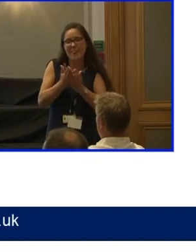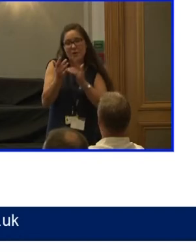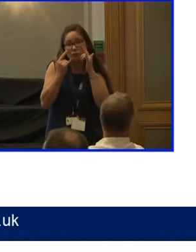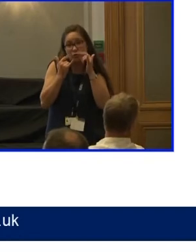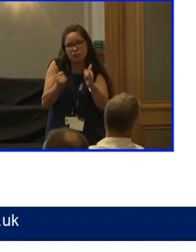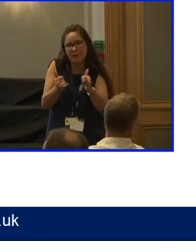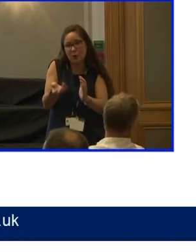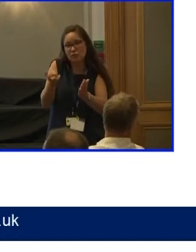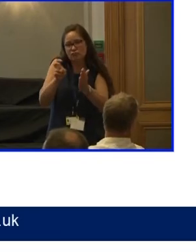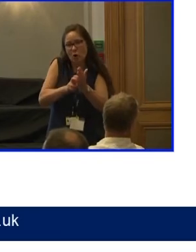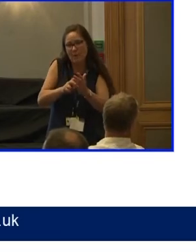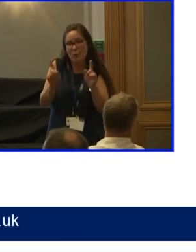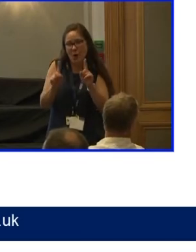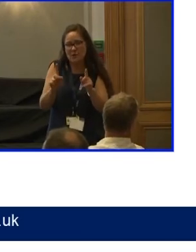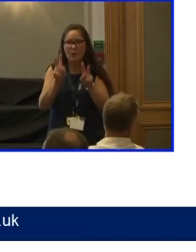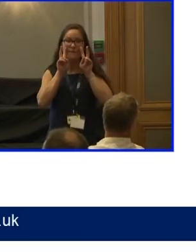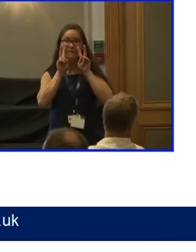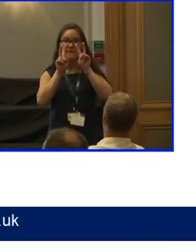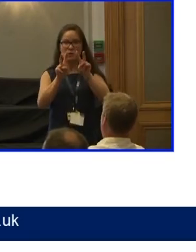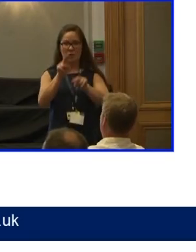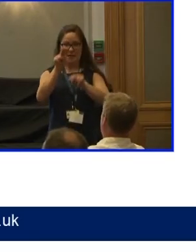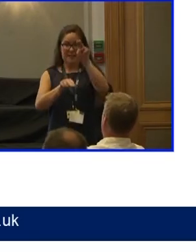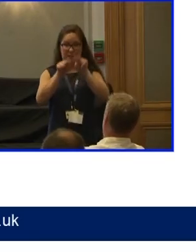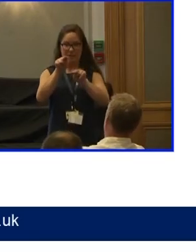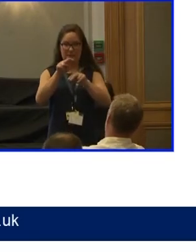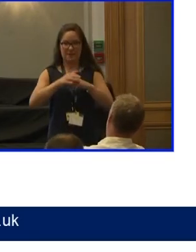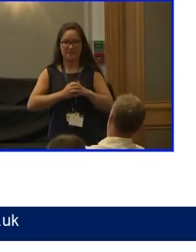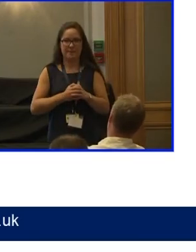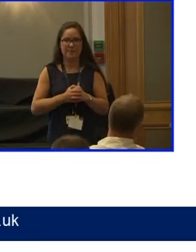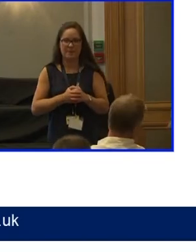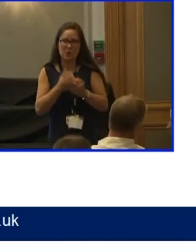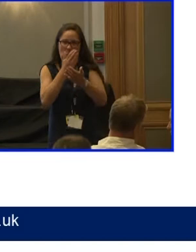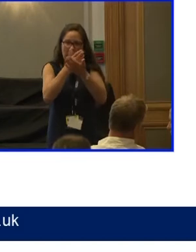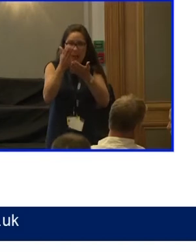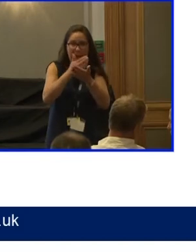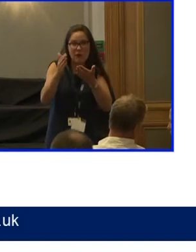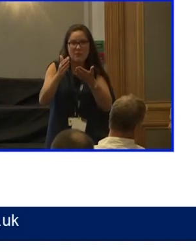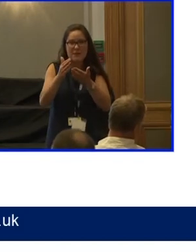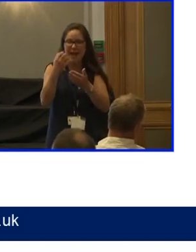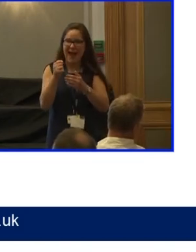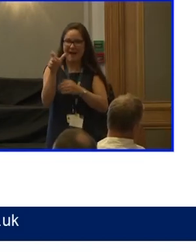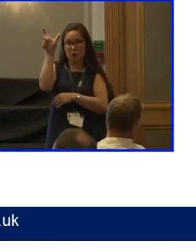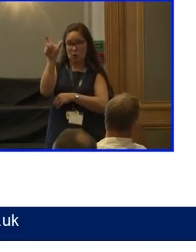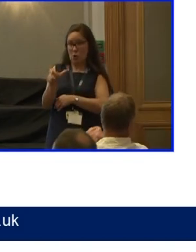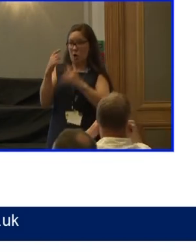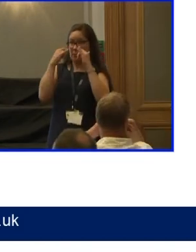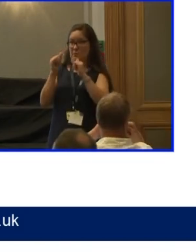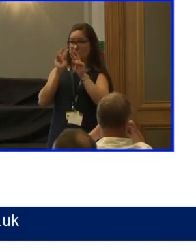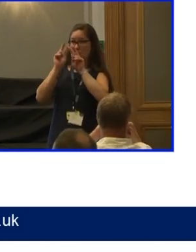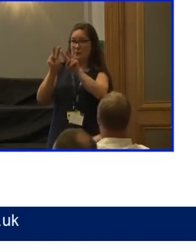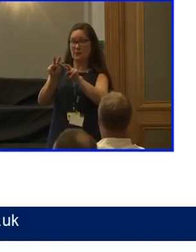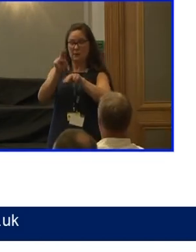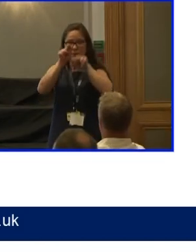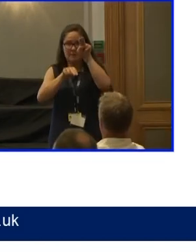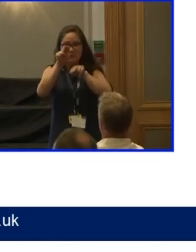visit is a vision assessment. So that could be best corrected visual acuity with a Snellen or a Logmar chart. And in some cases that may also include things